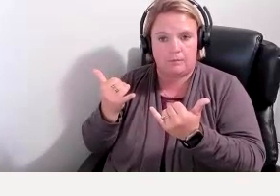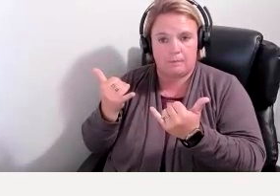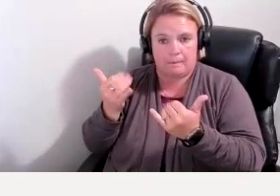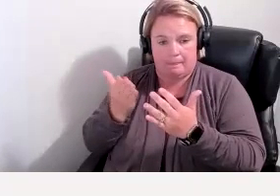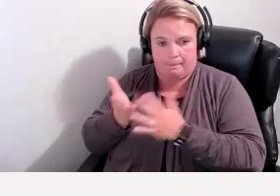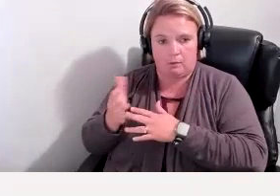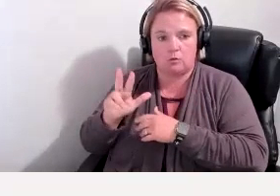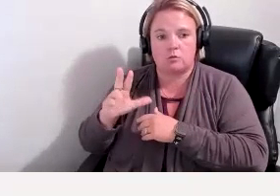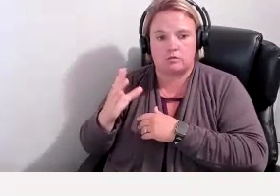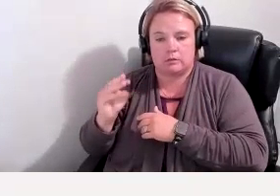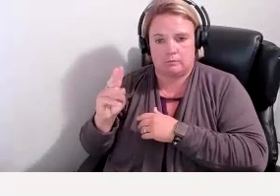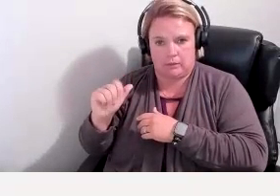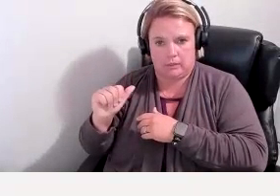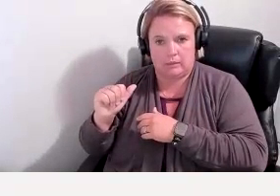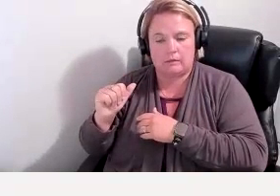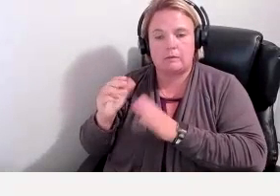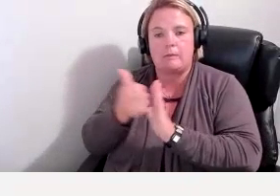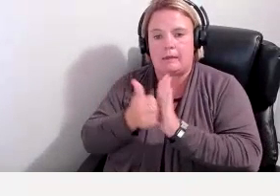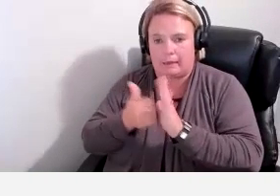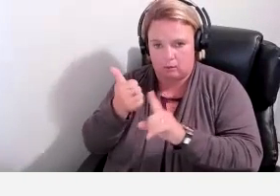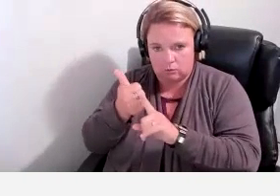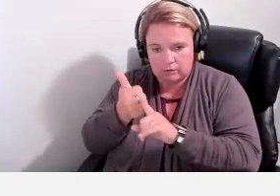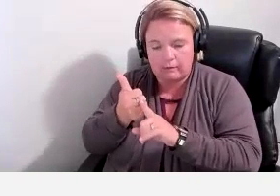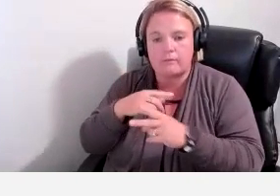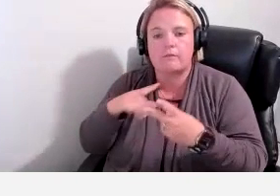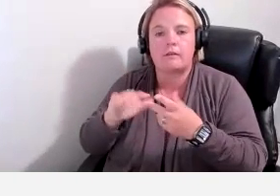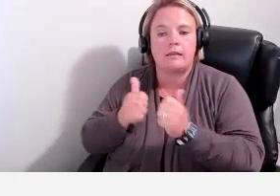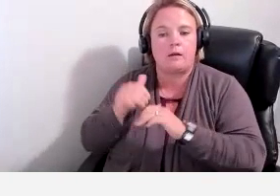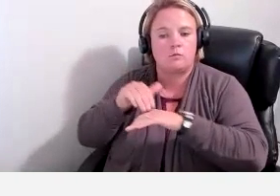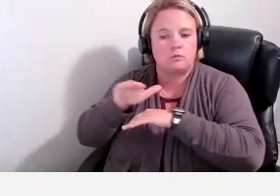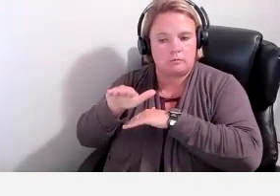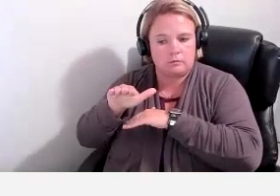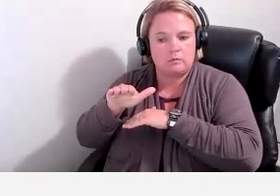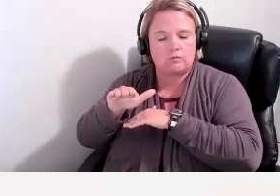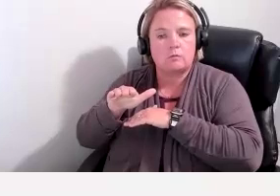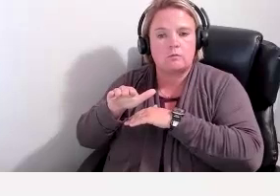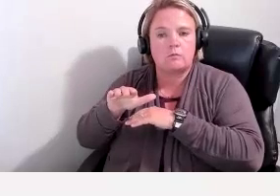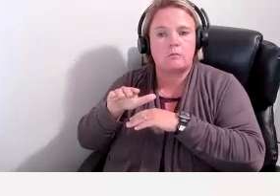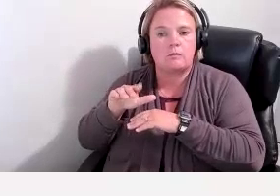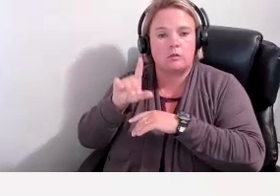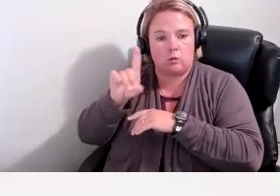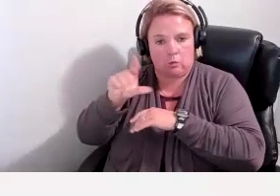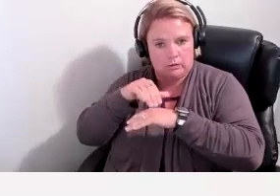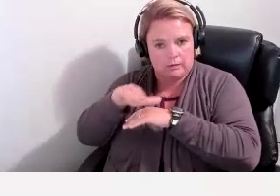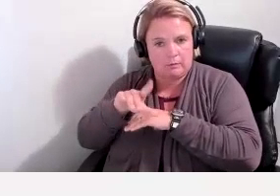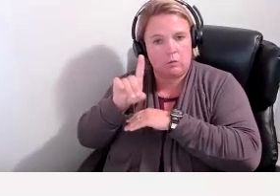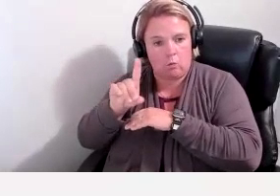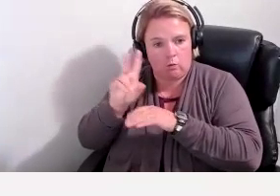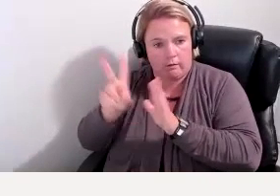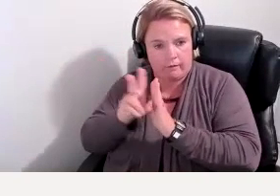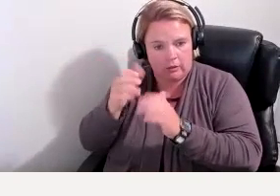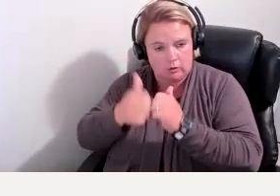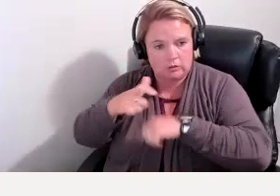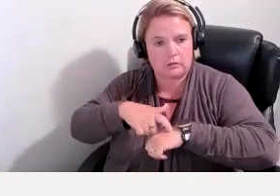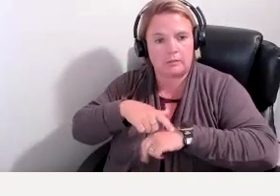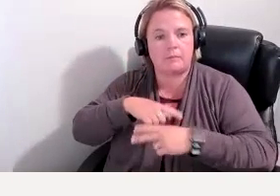there. You make your own account and it gives you instructions for how to submit. However, you can only submit one video at a time, and it